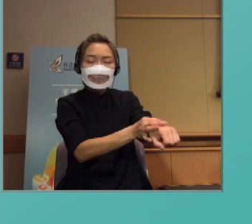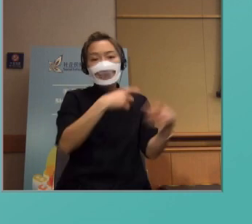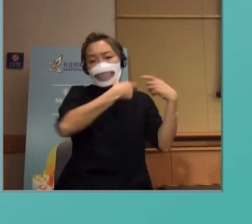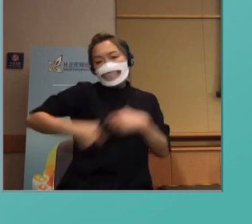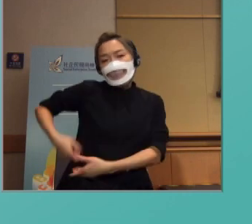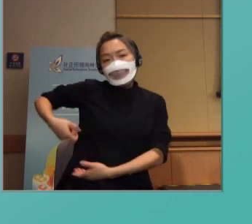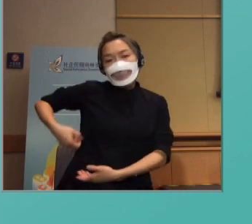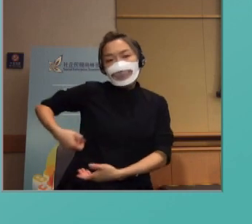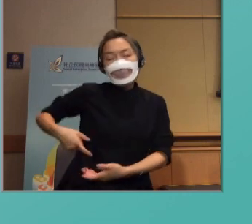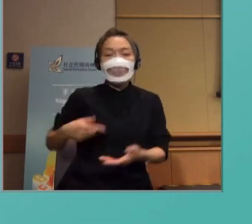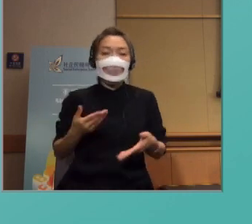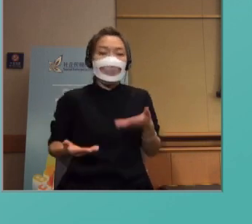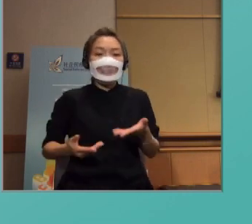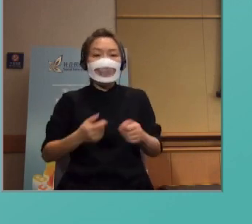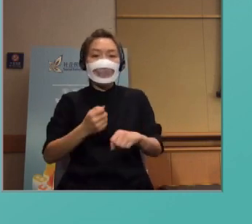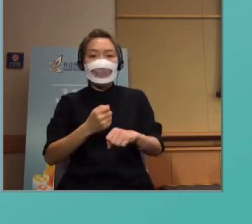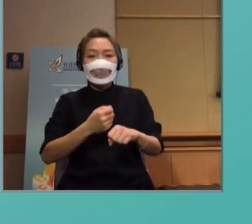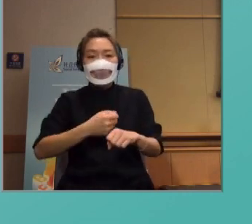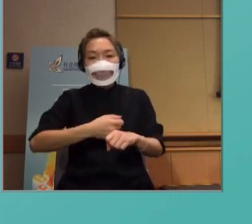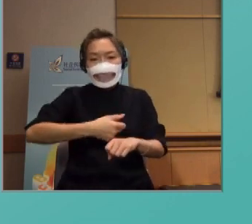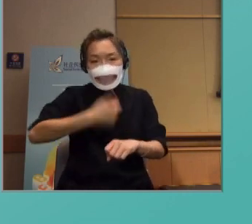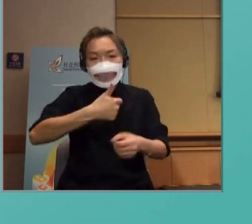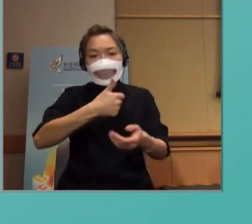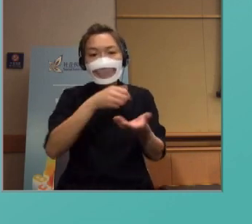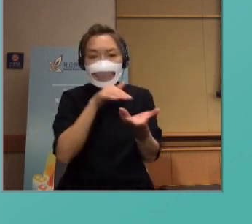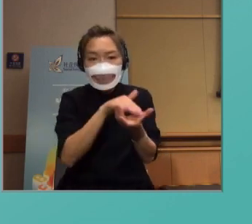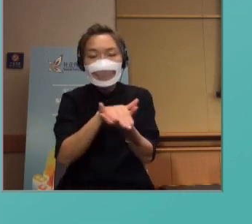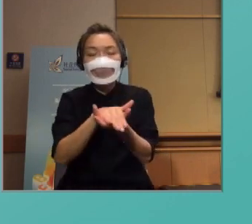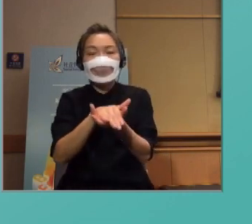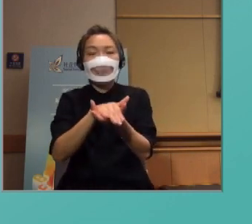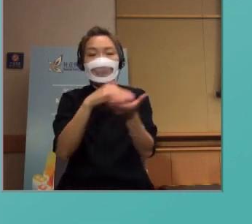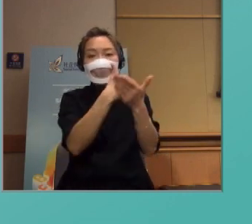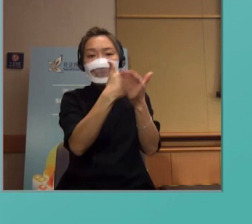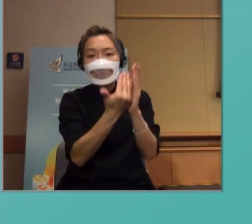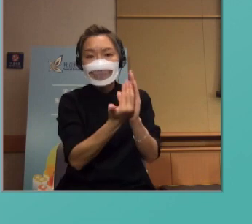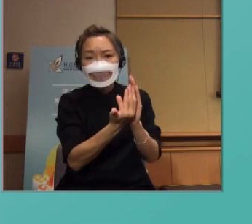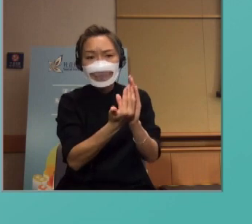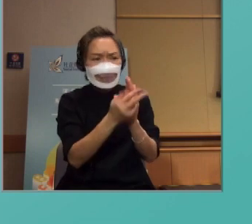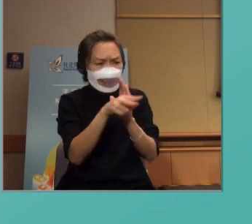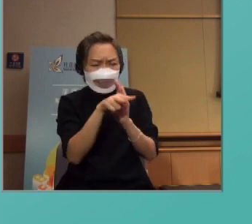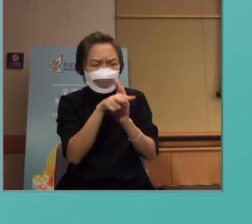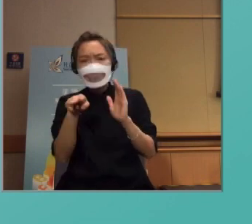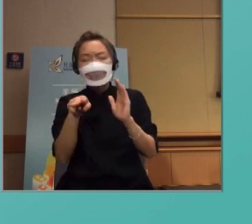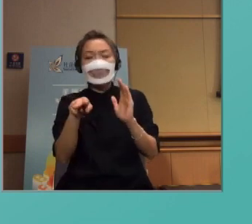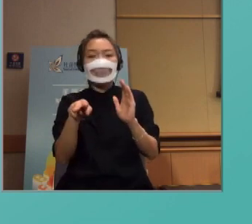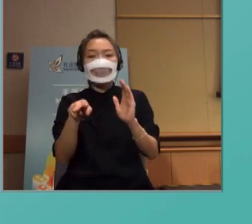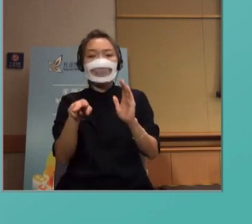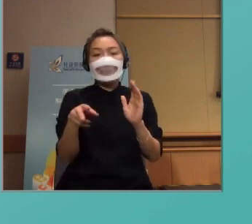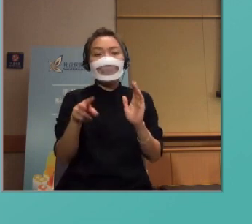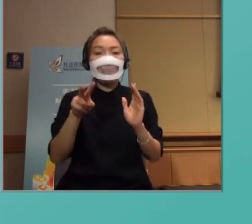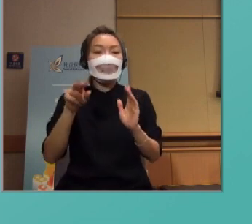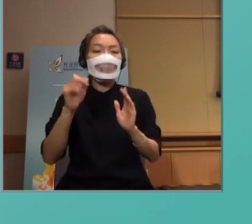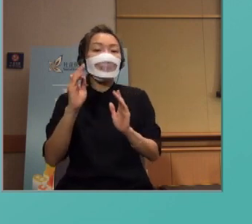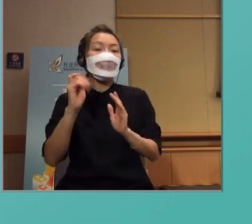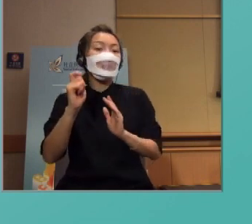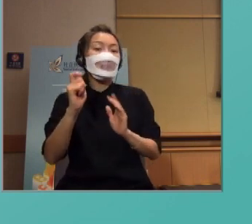that are attached to NFT, and that allows you to know the Nike shoes that you buy are real, or the Gucci handbag that you buy